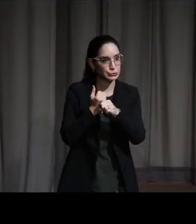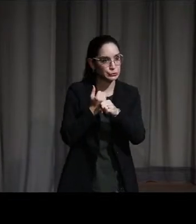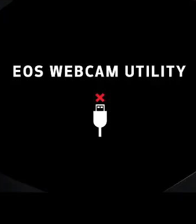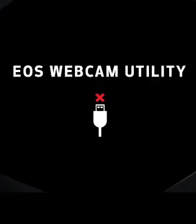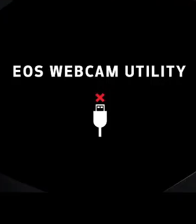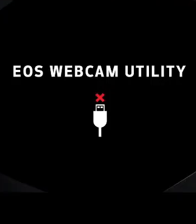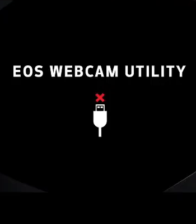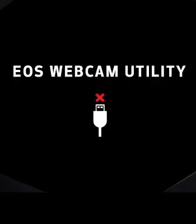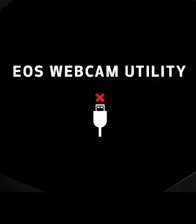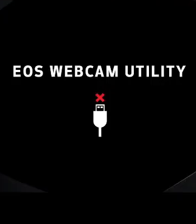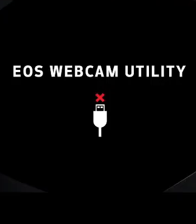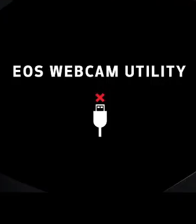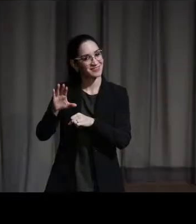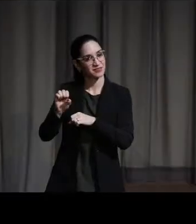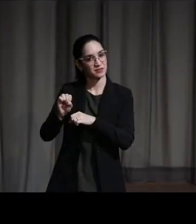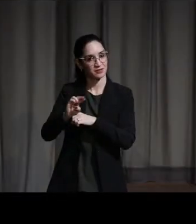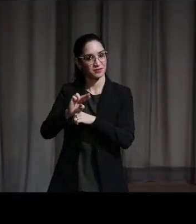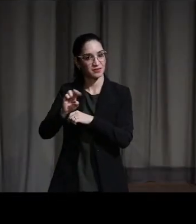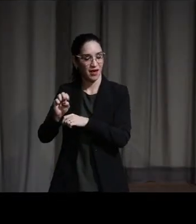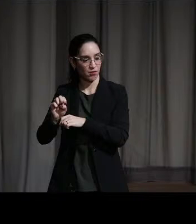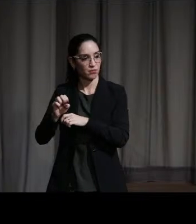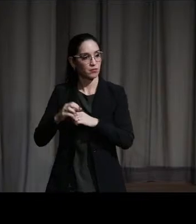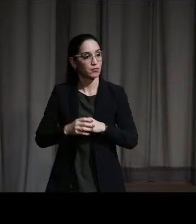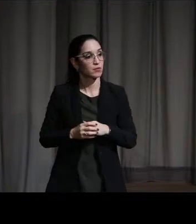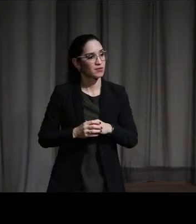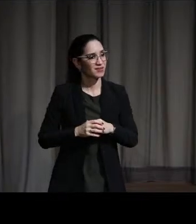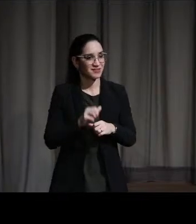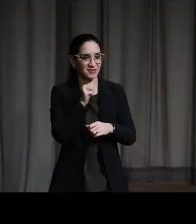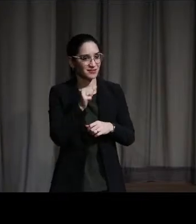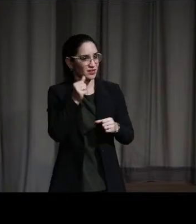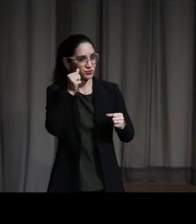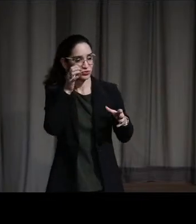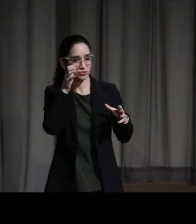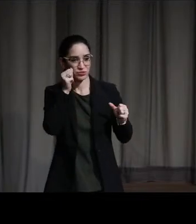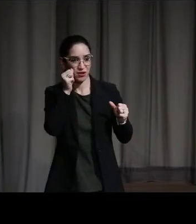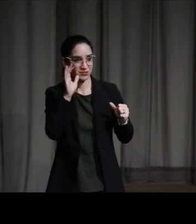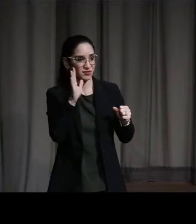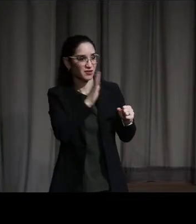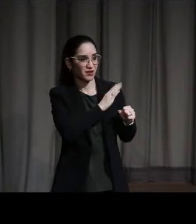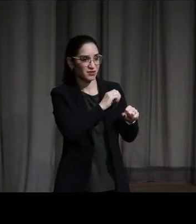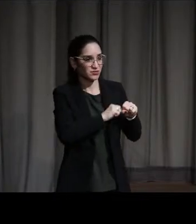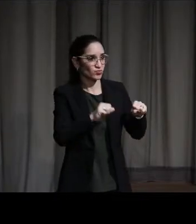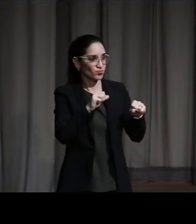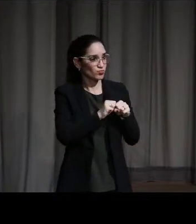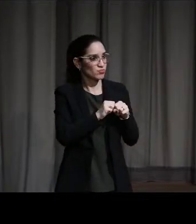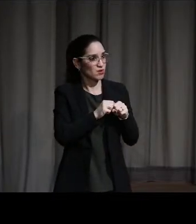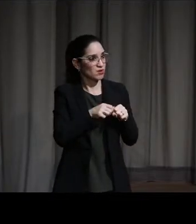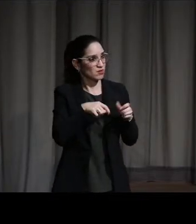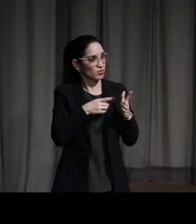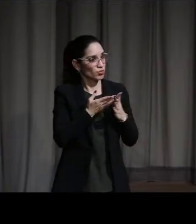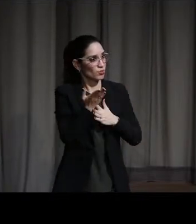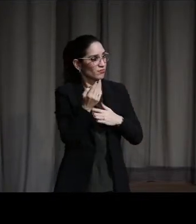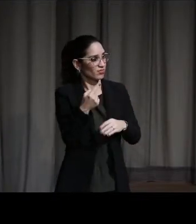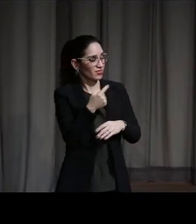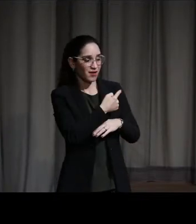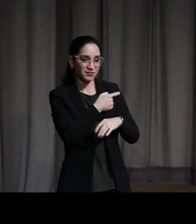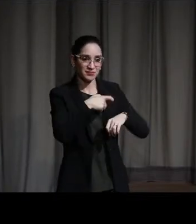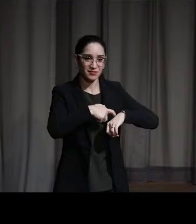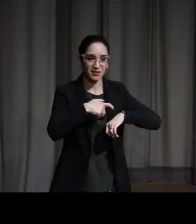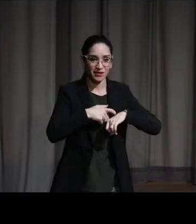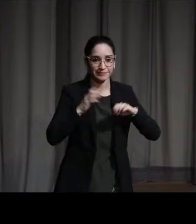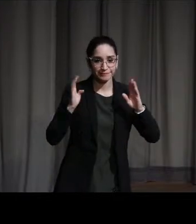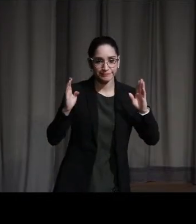that surprising that we would see works like this in this period, because they were always there, and they